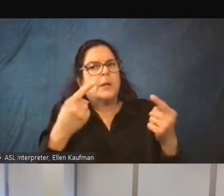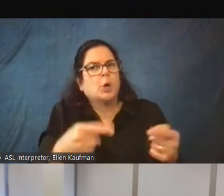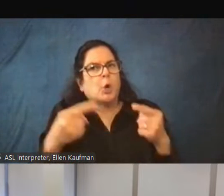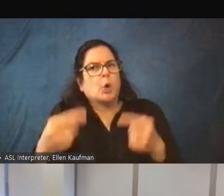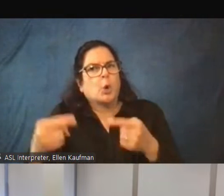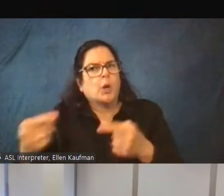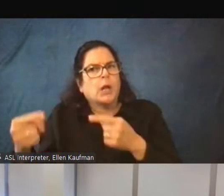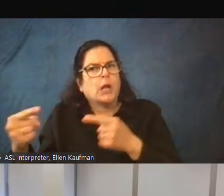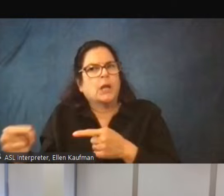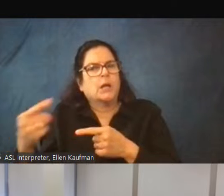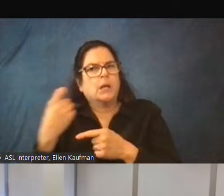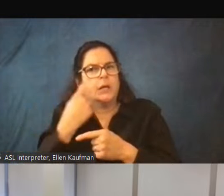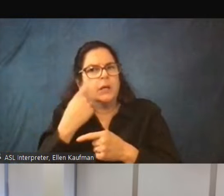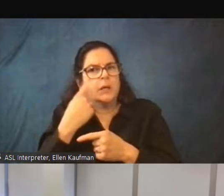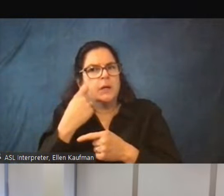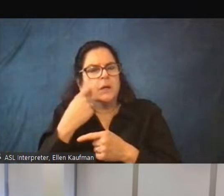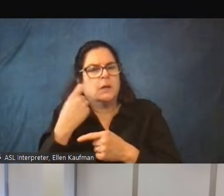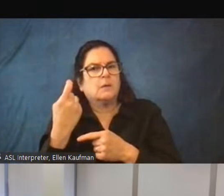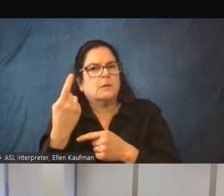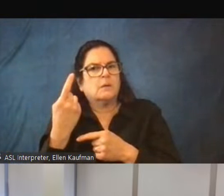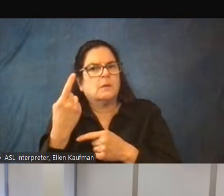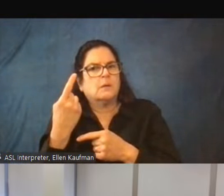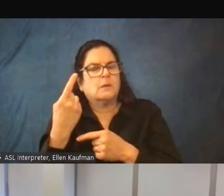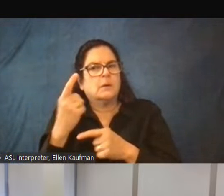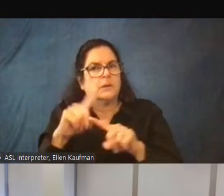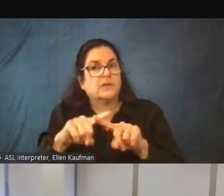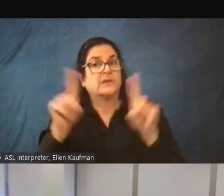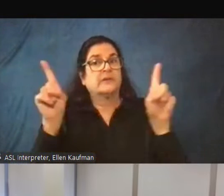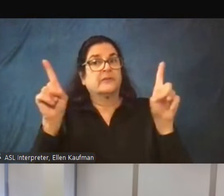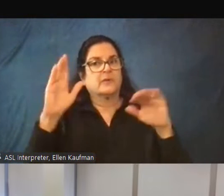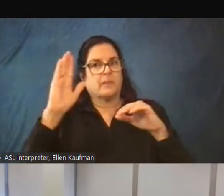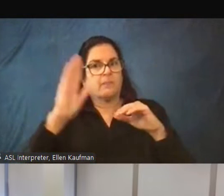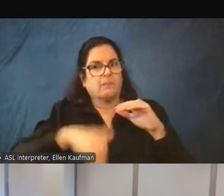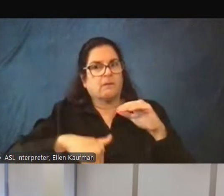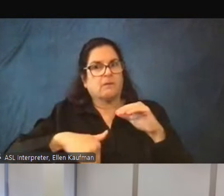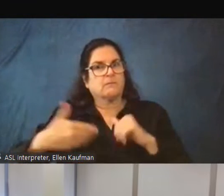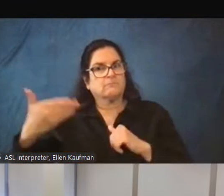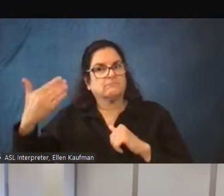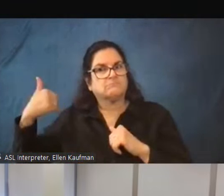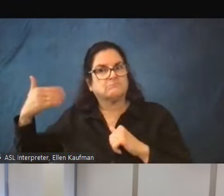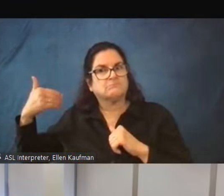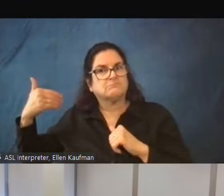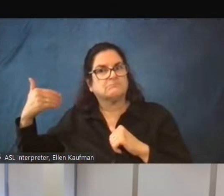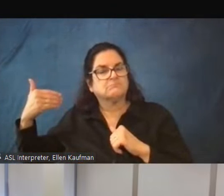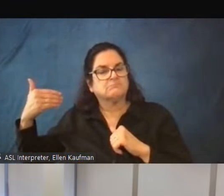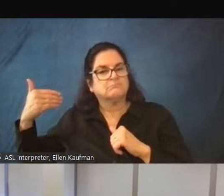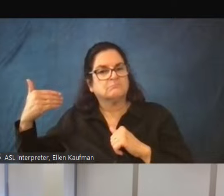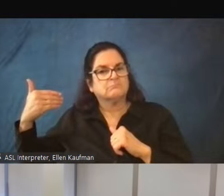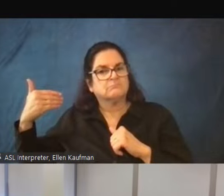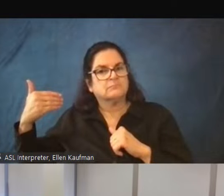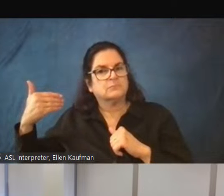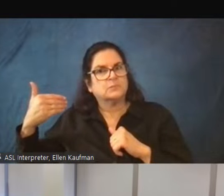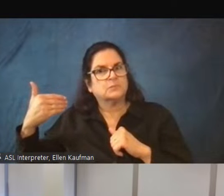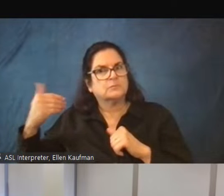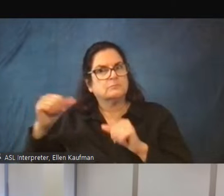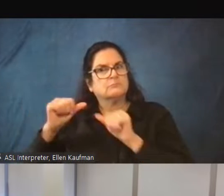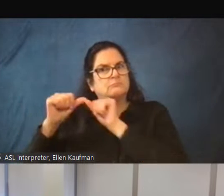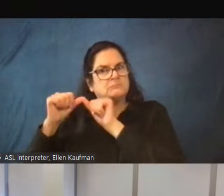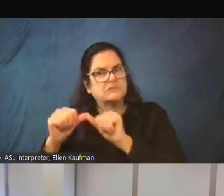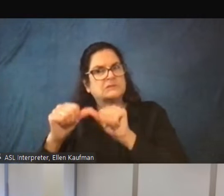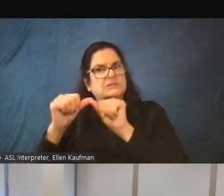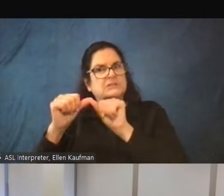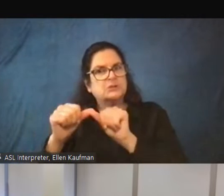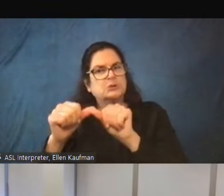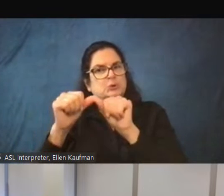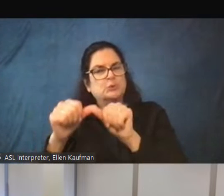maybe was not originally taken into consideration, why it has continued and has